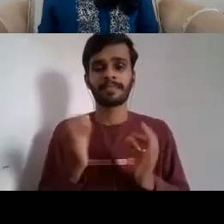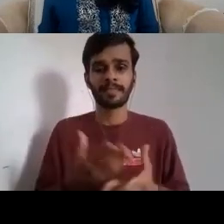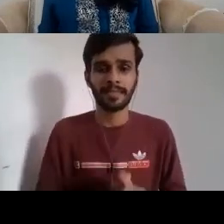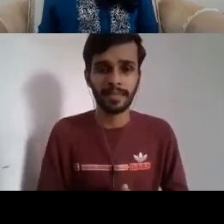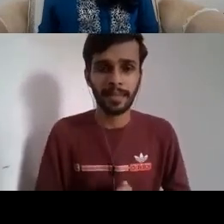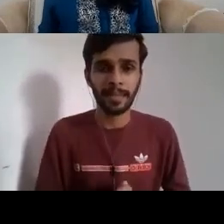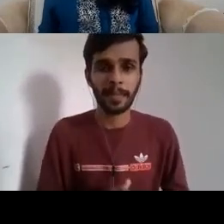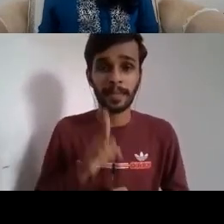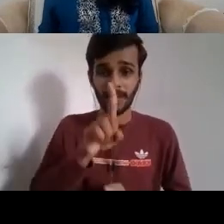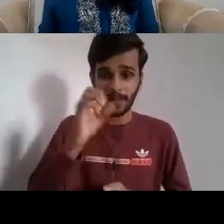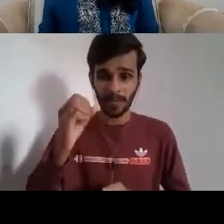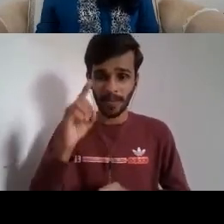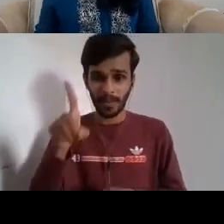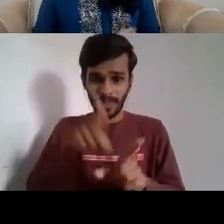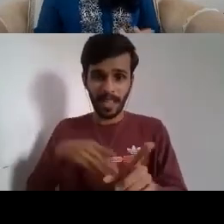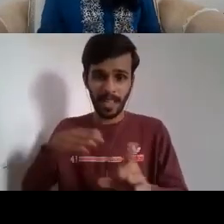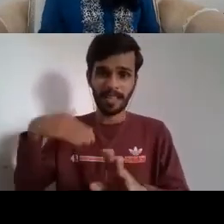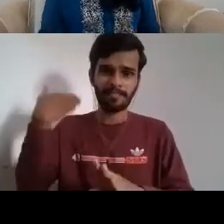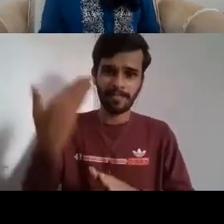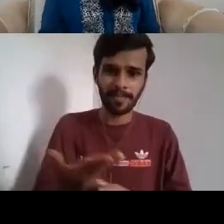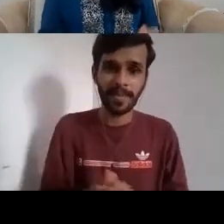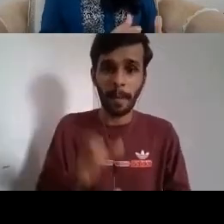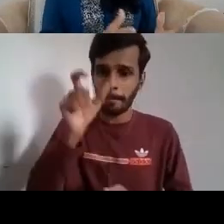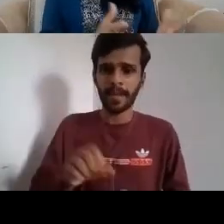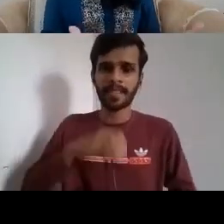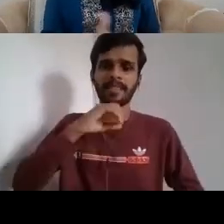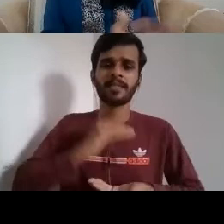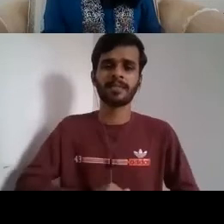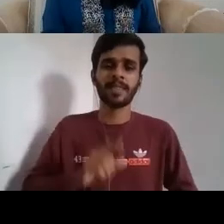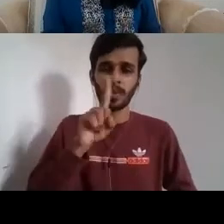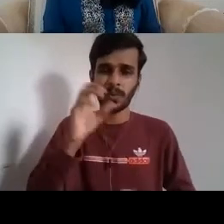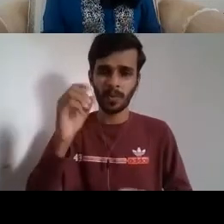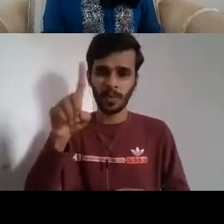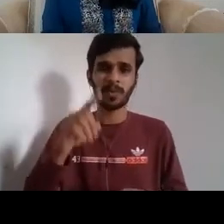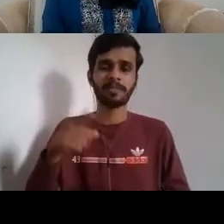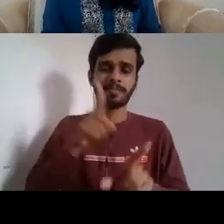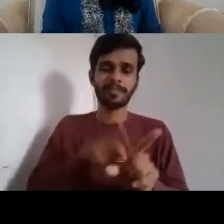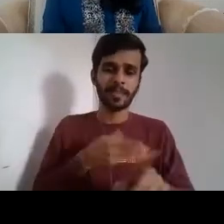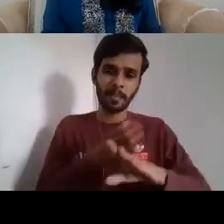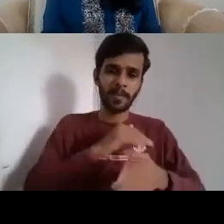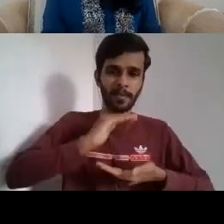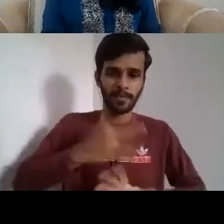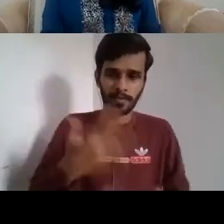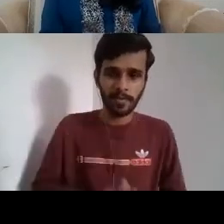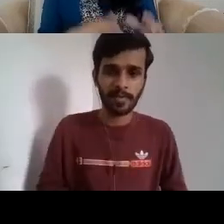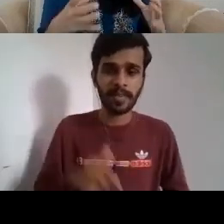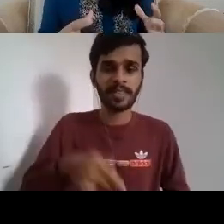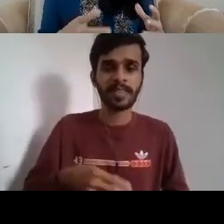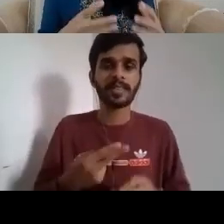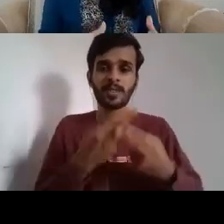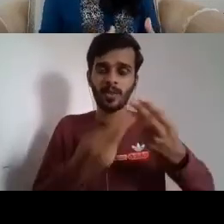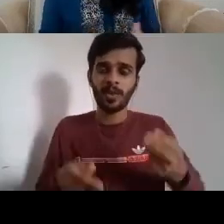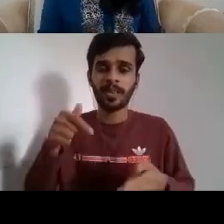101 years after Ravi Shankar's birth, this story is still relevant. Why? A